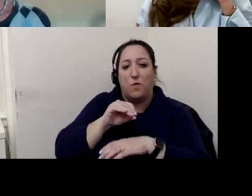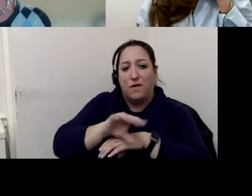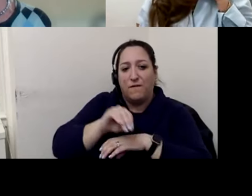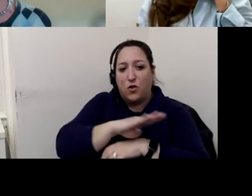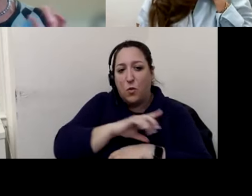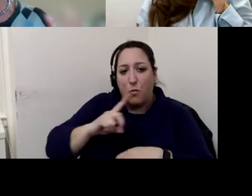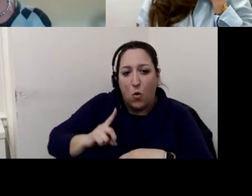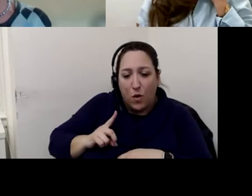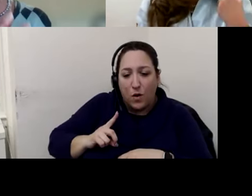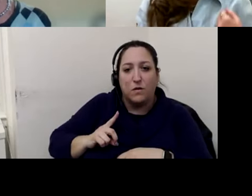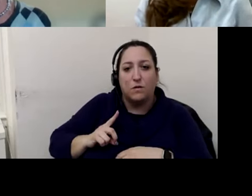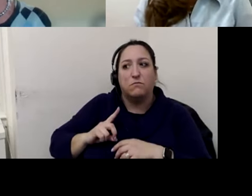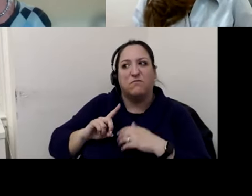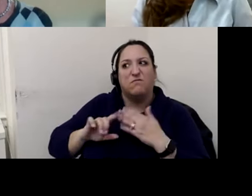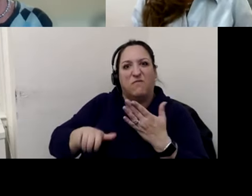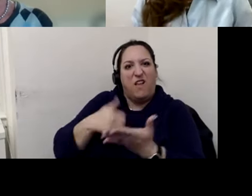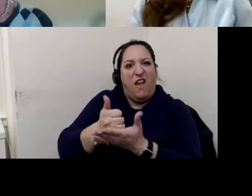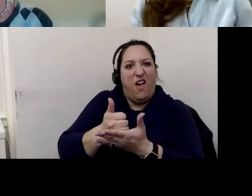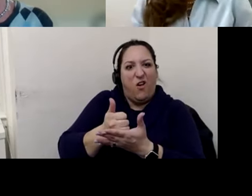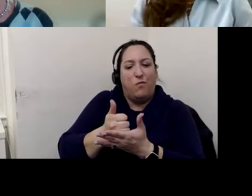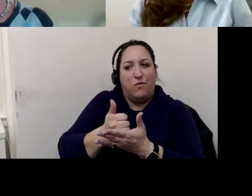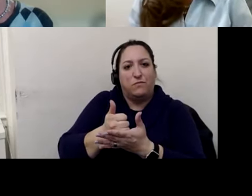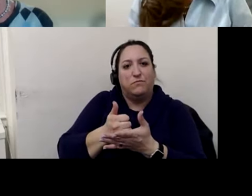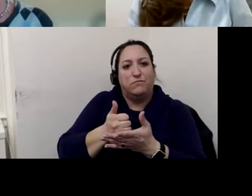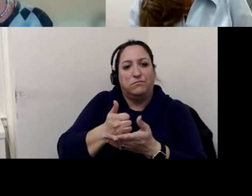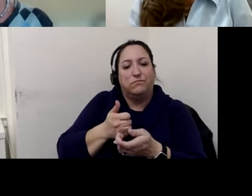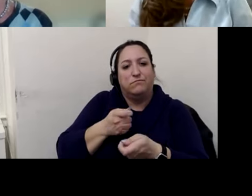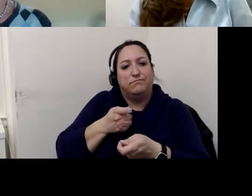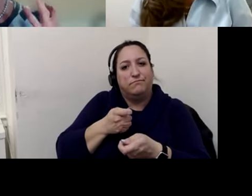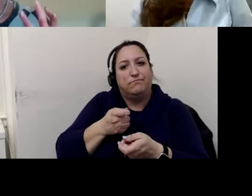Board to help foster this